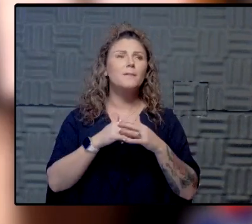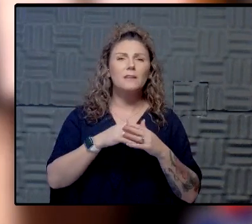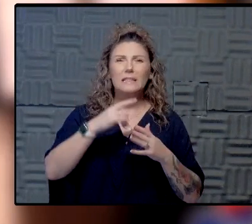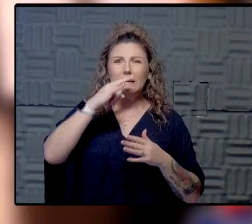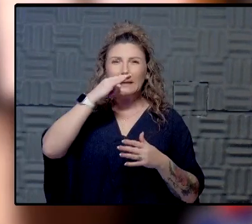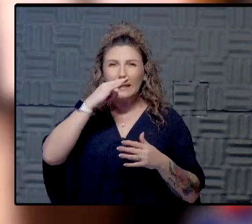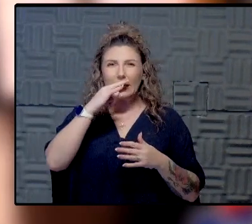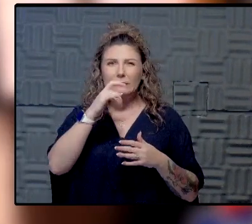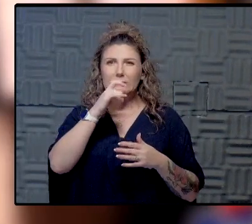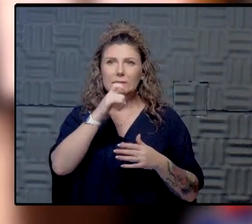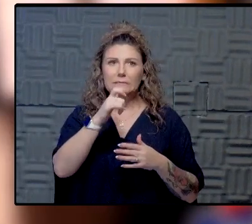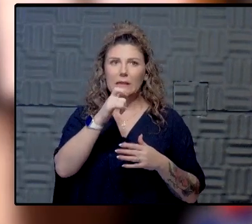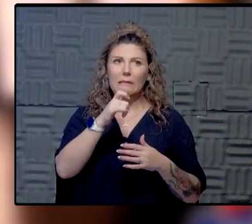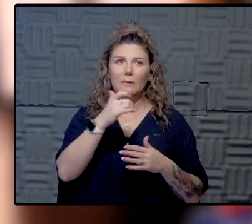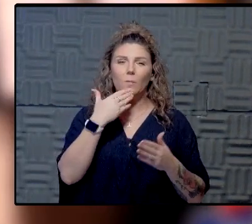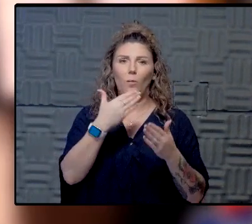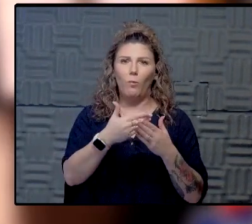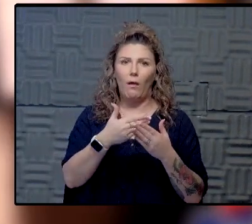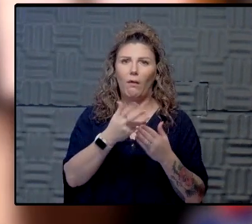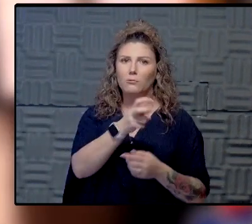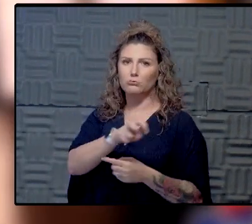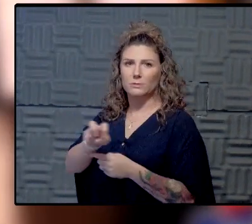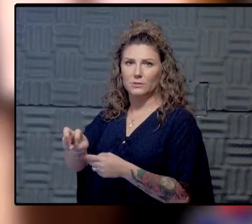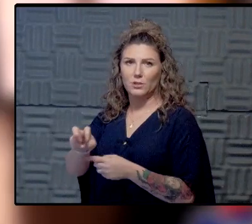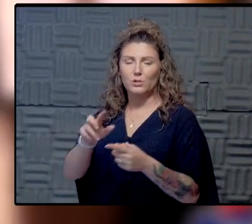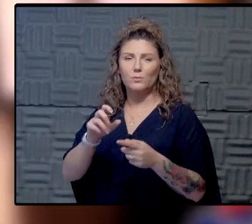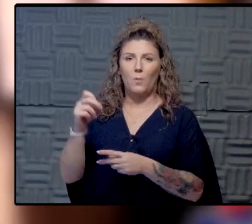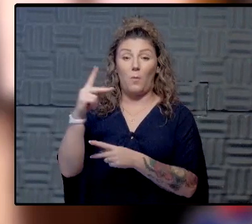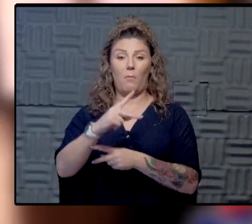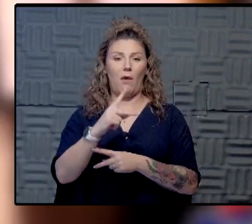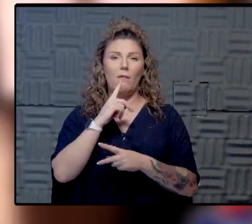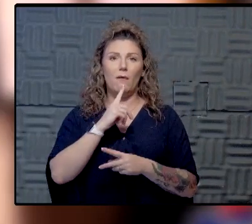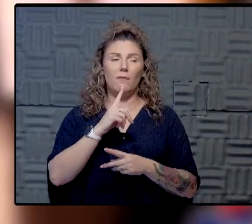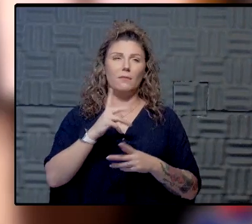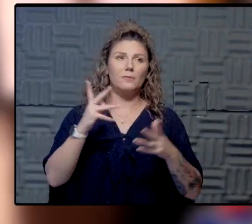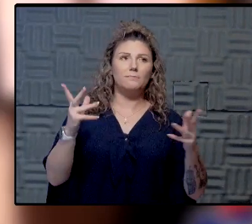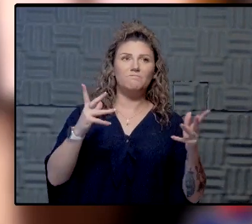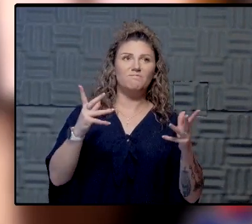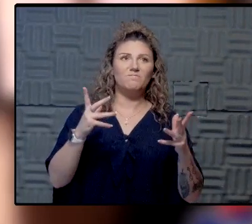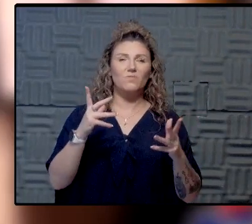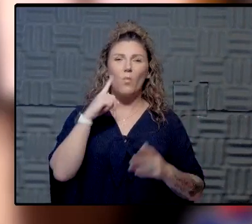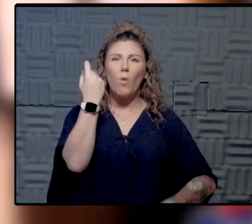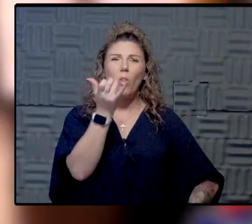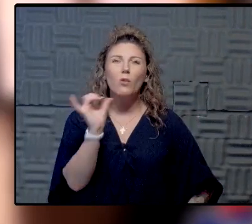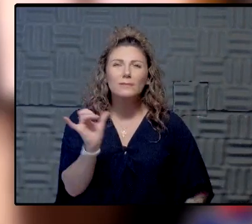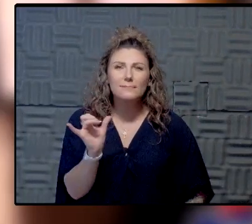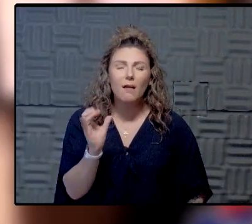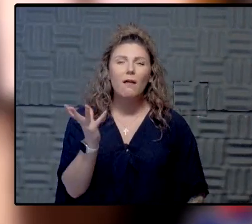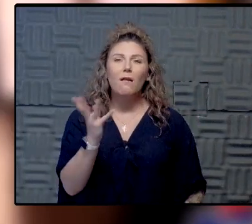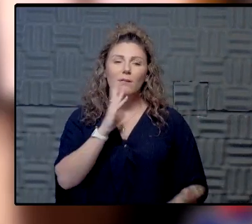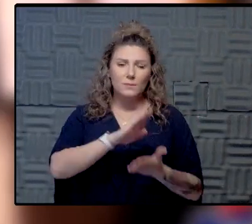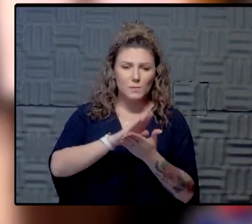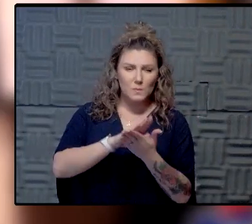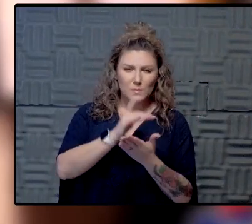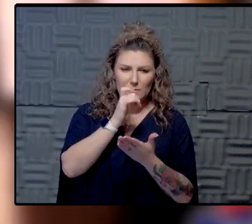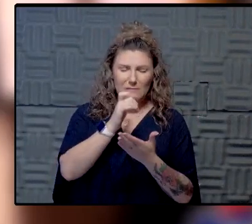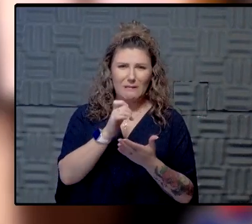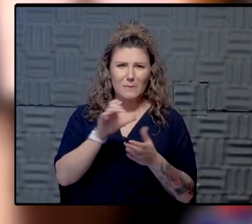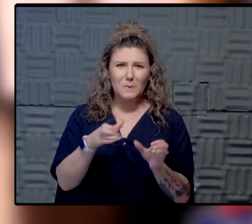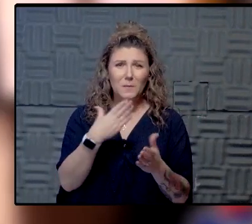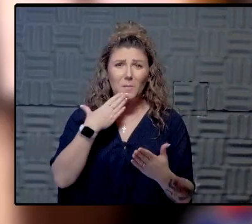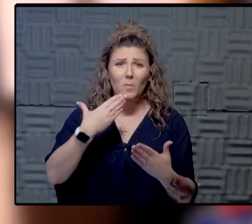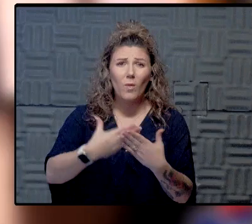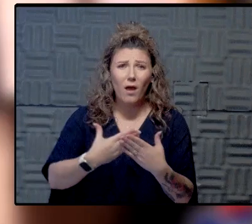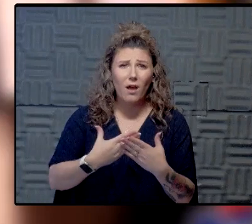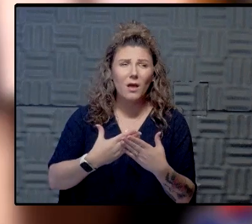done very well with it. So, you know, I think getting back to that, a lot of the presentation of school is not going well. They're not